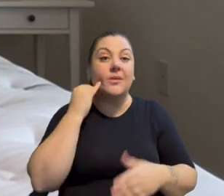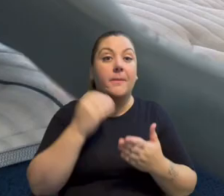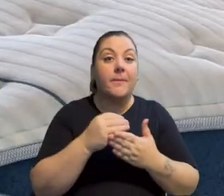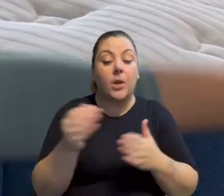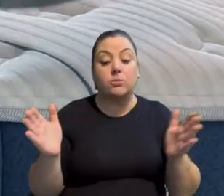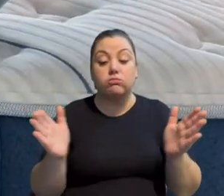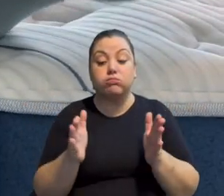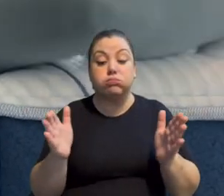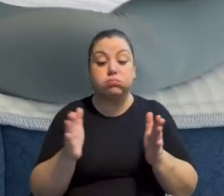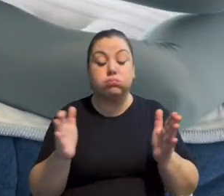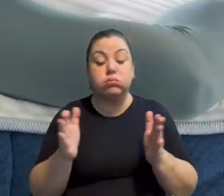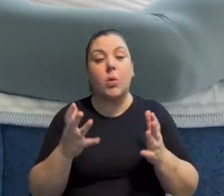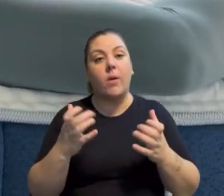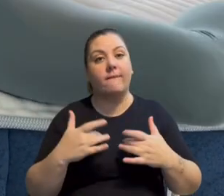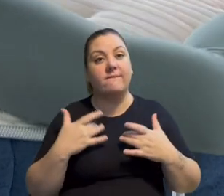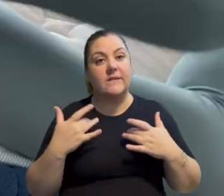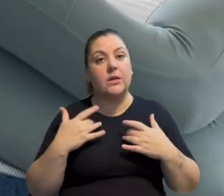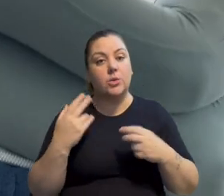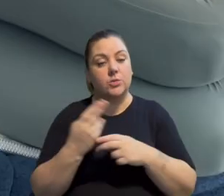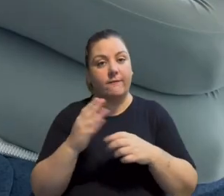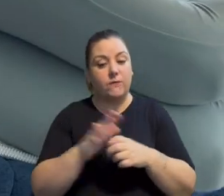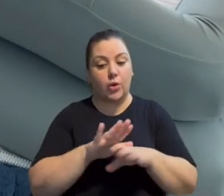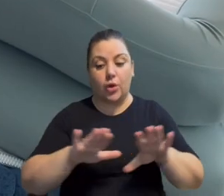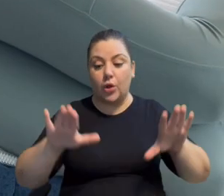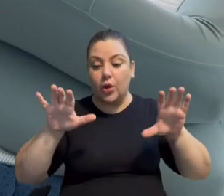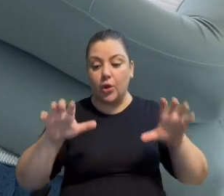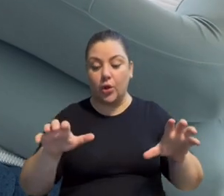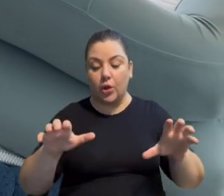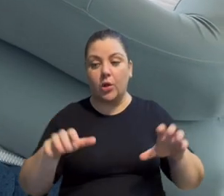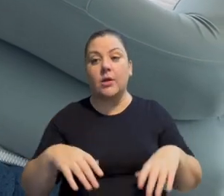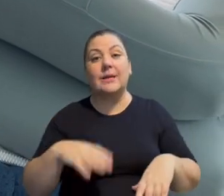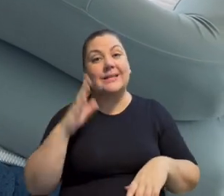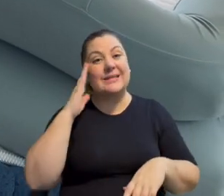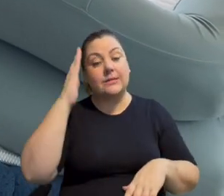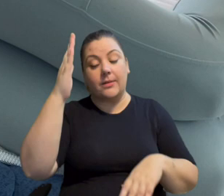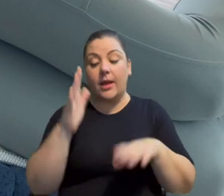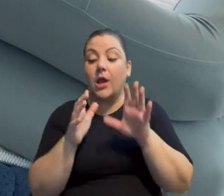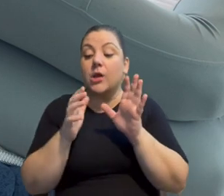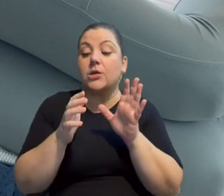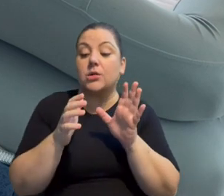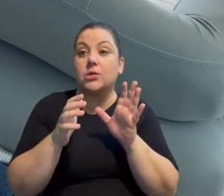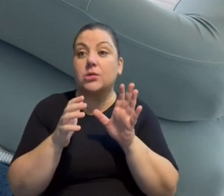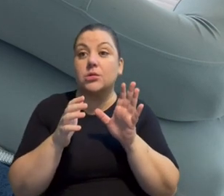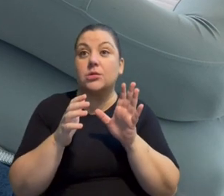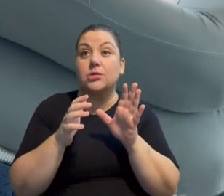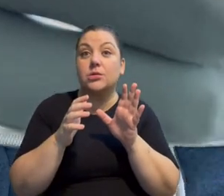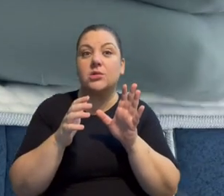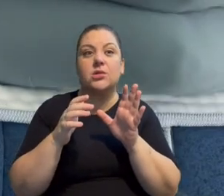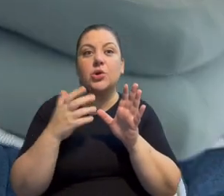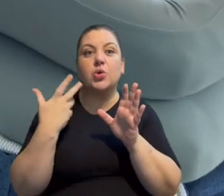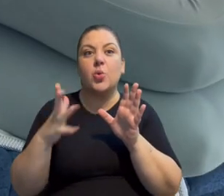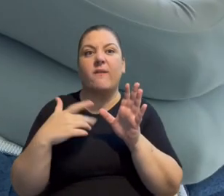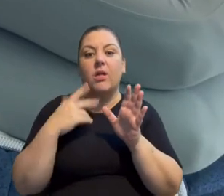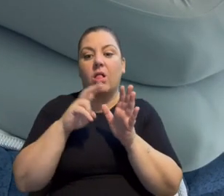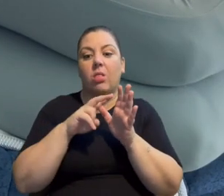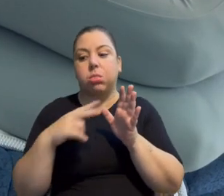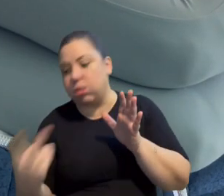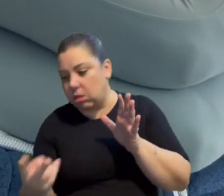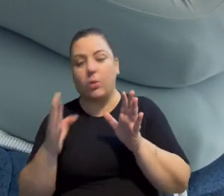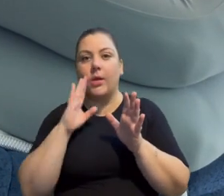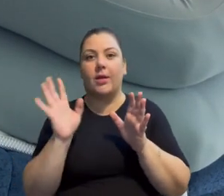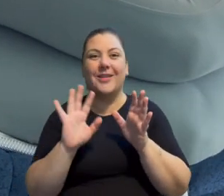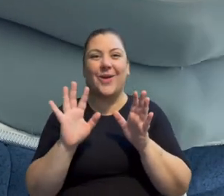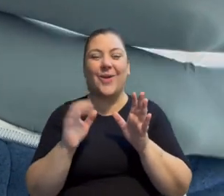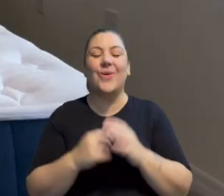mattress. Basically, if you're laying on the side of the mattress, you wanna make sure that you're not gonna feel like you're gonna fall off of the mattress.